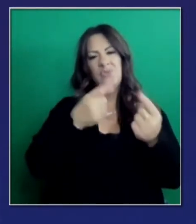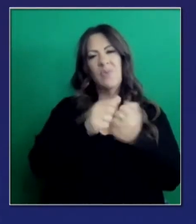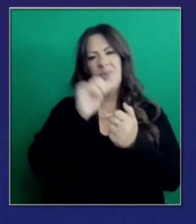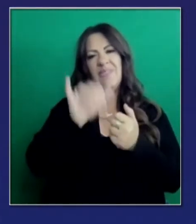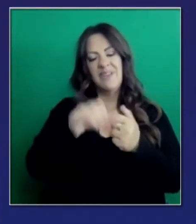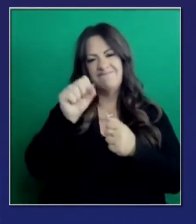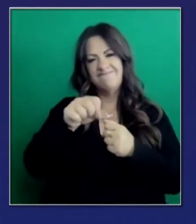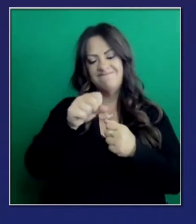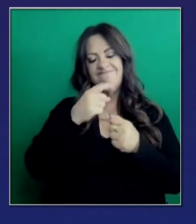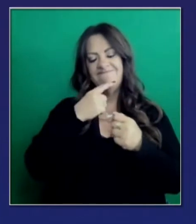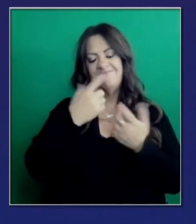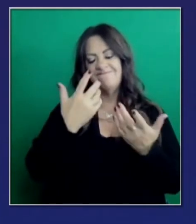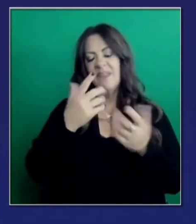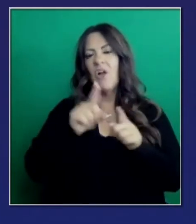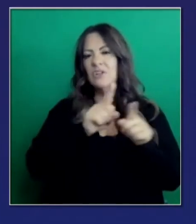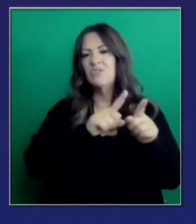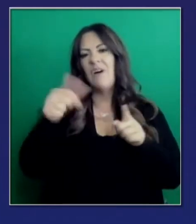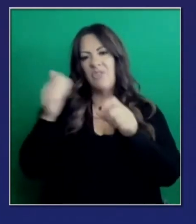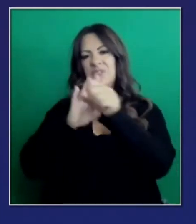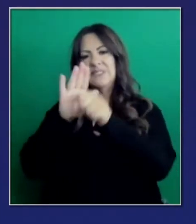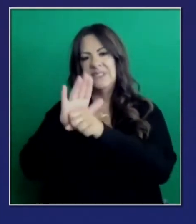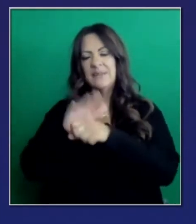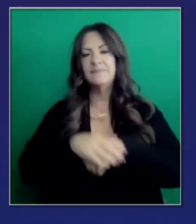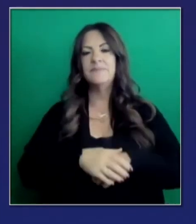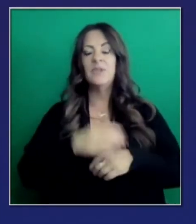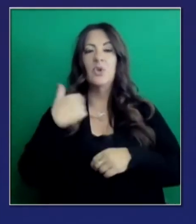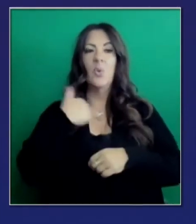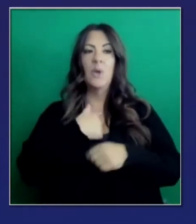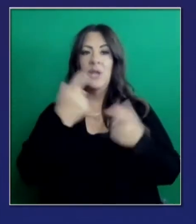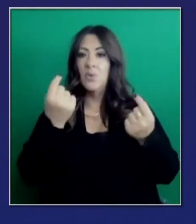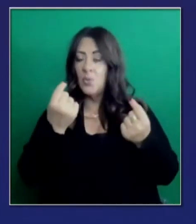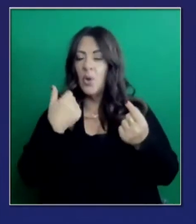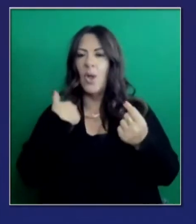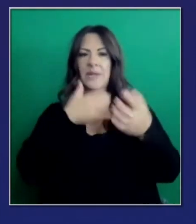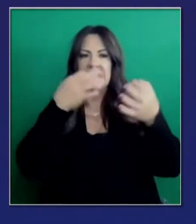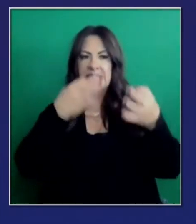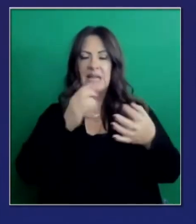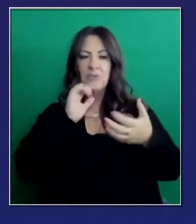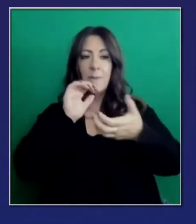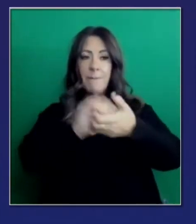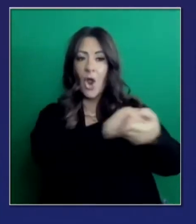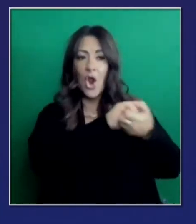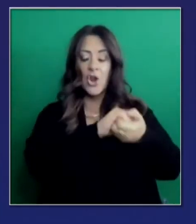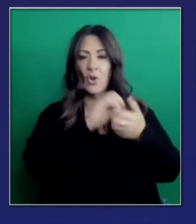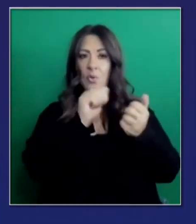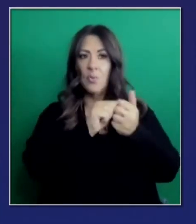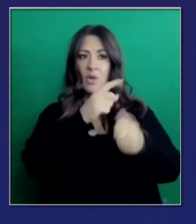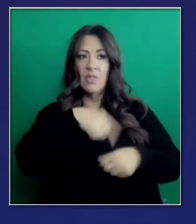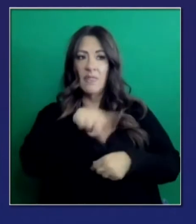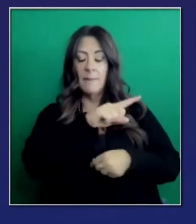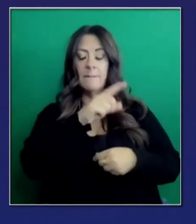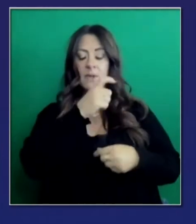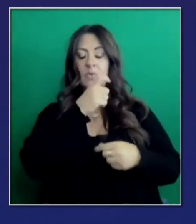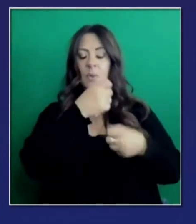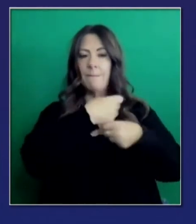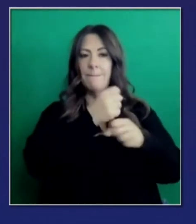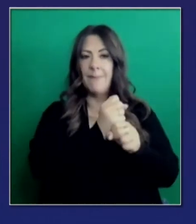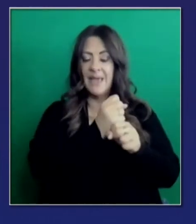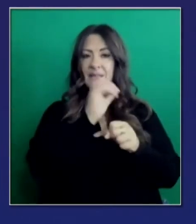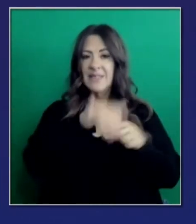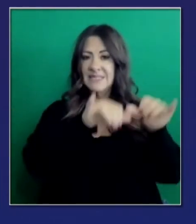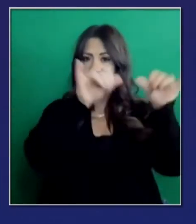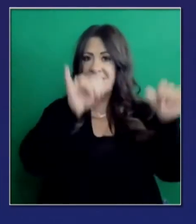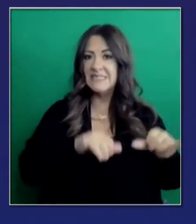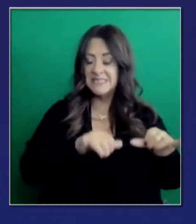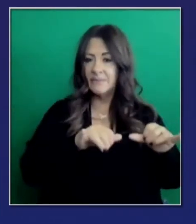We partnered with Schedule, which is a great company, and Accenture. We've got a pilot up and running. We started this last week